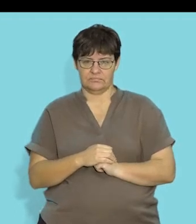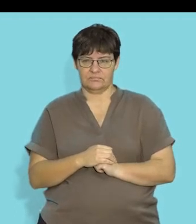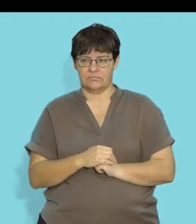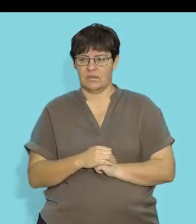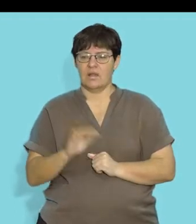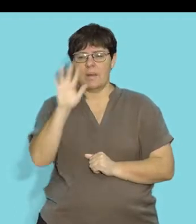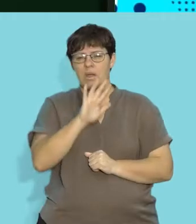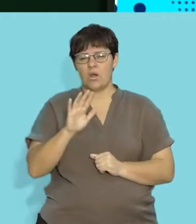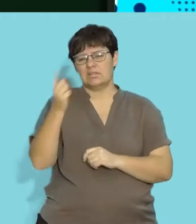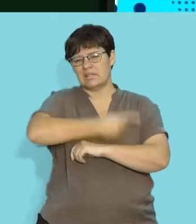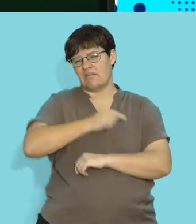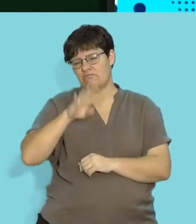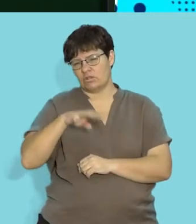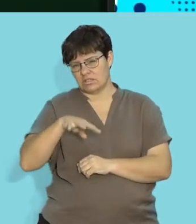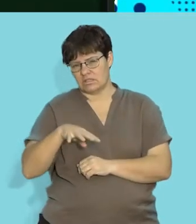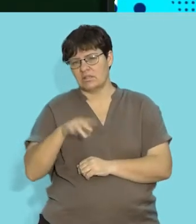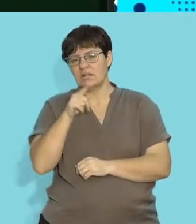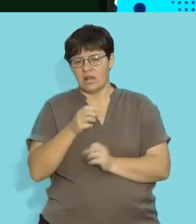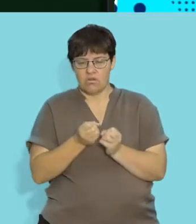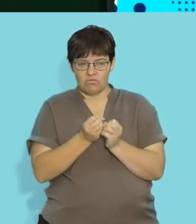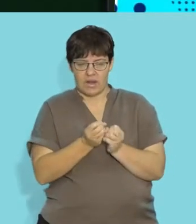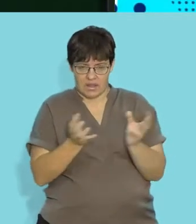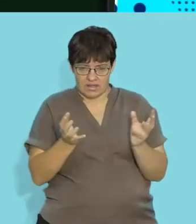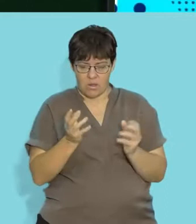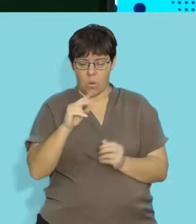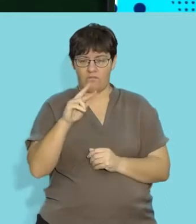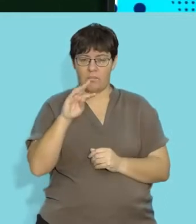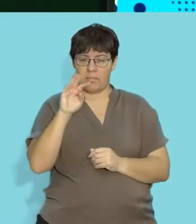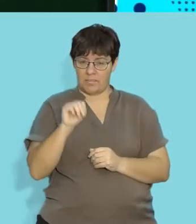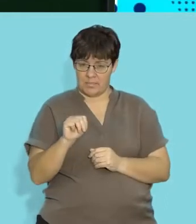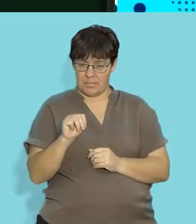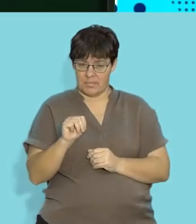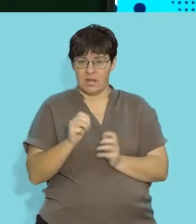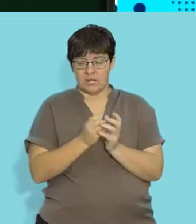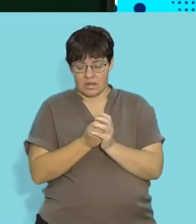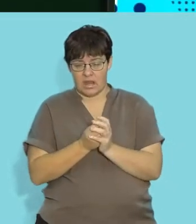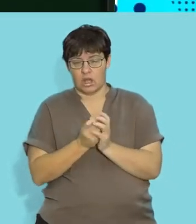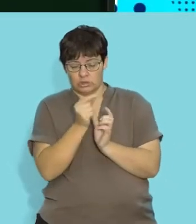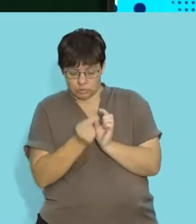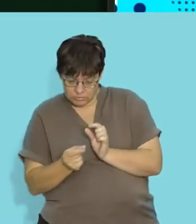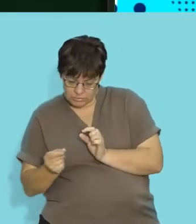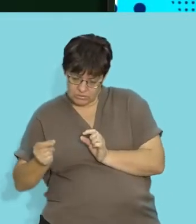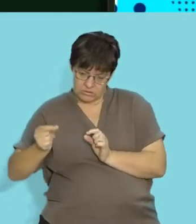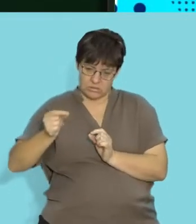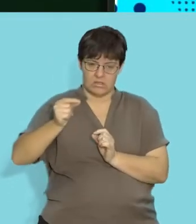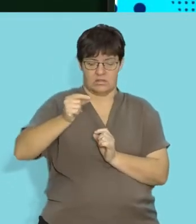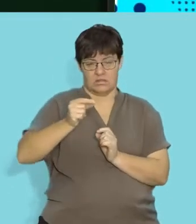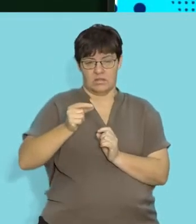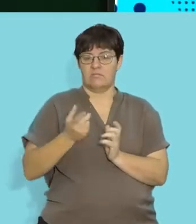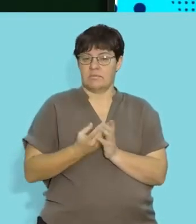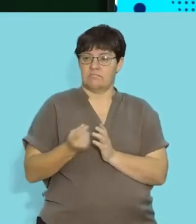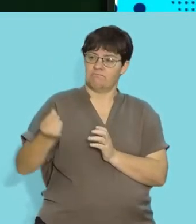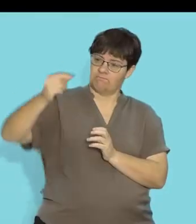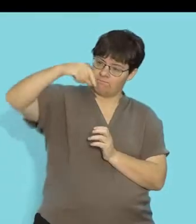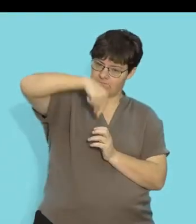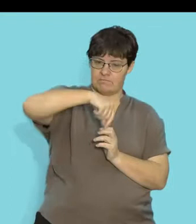around day 14 that the Graafian follicle will release an ovum, and that then enters the fallopian tube and moves along the fallopian